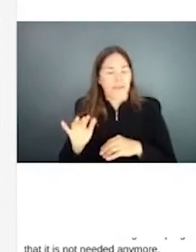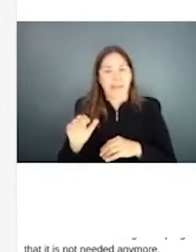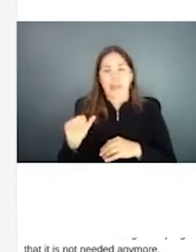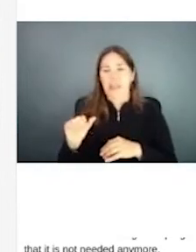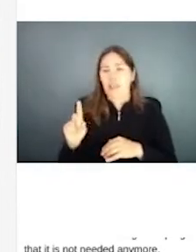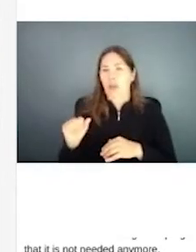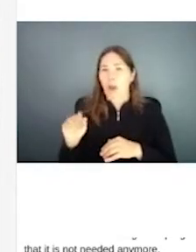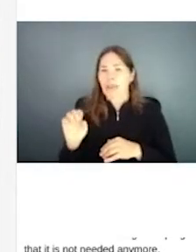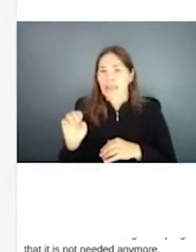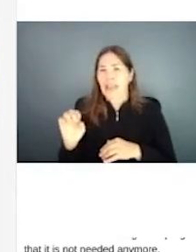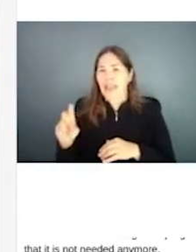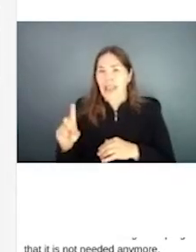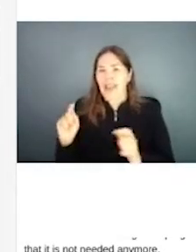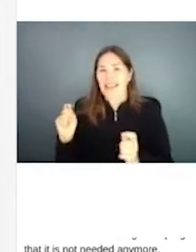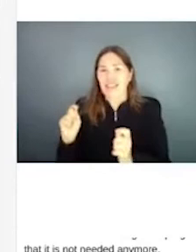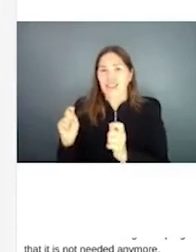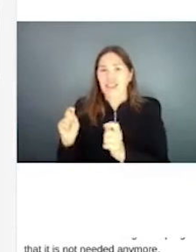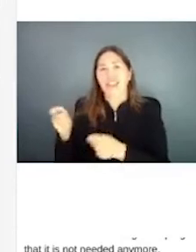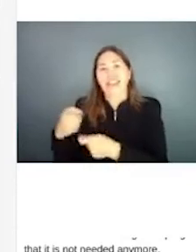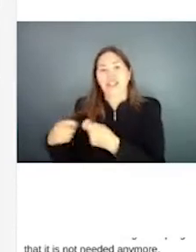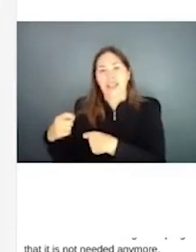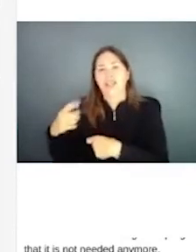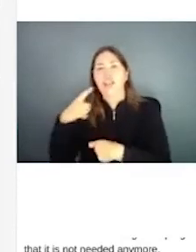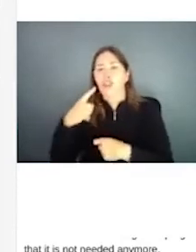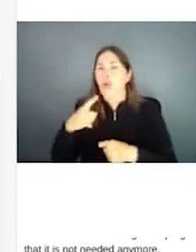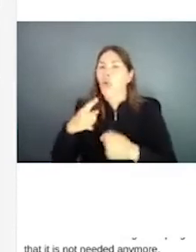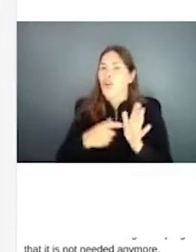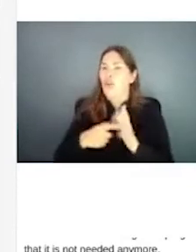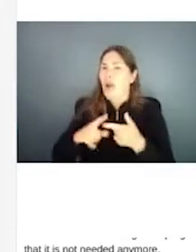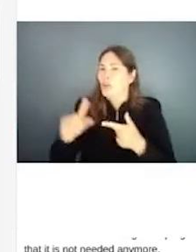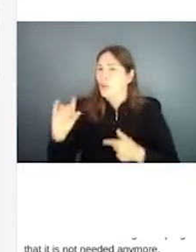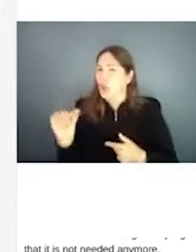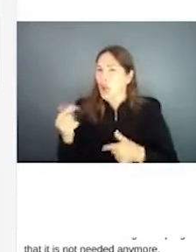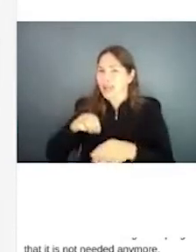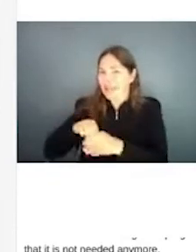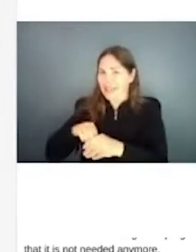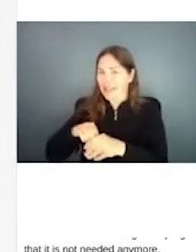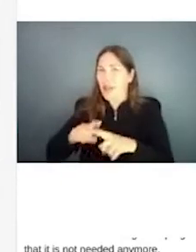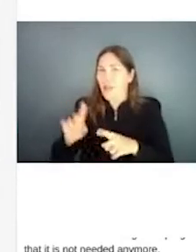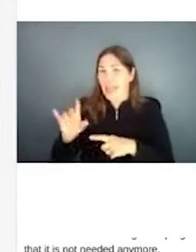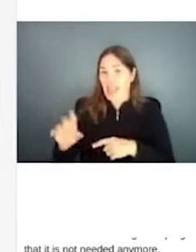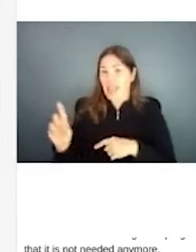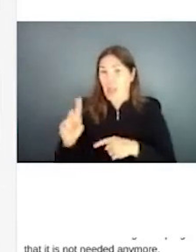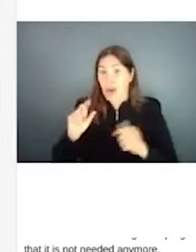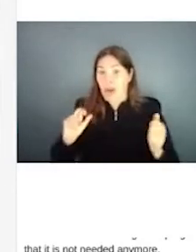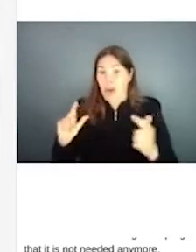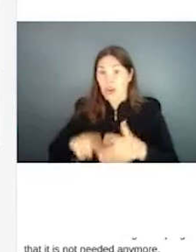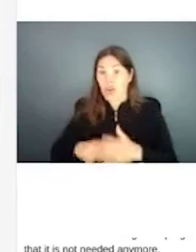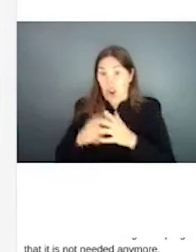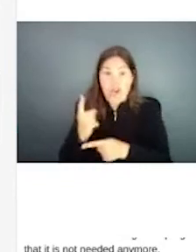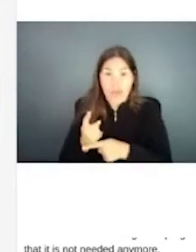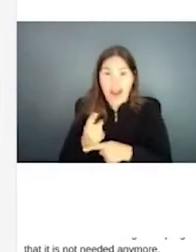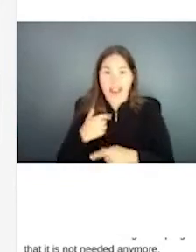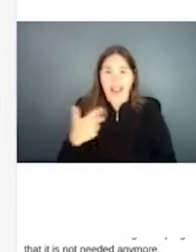Exchange. So it will likely require you to log in. But this is where it all started, right? There are